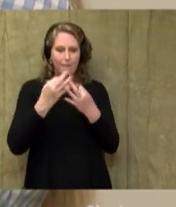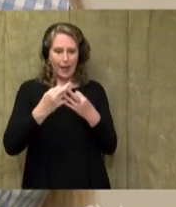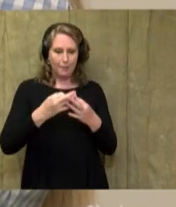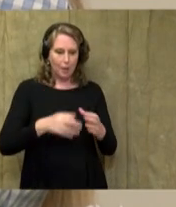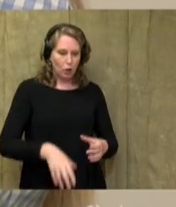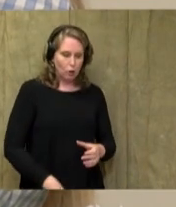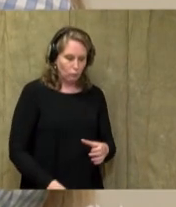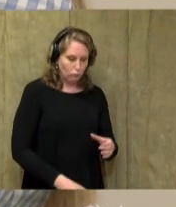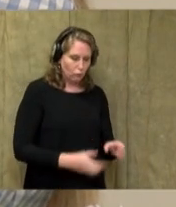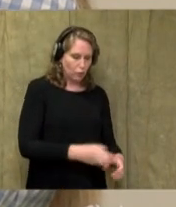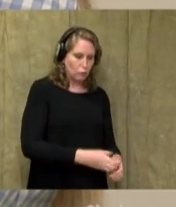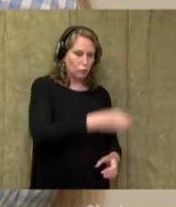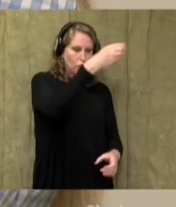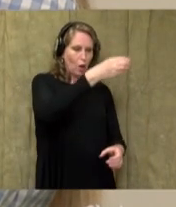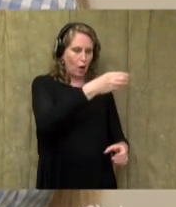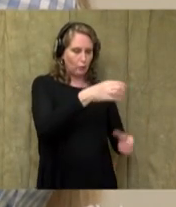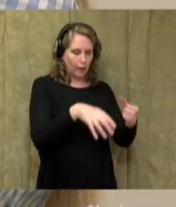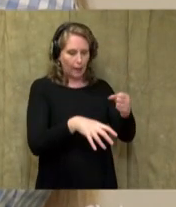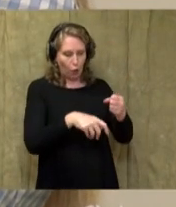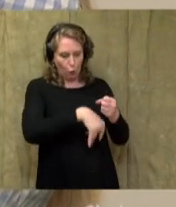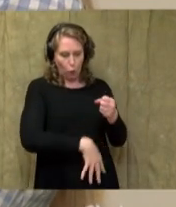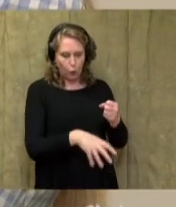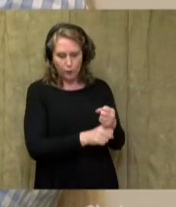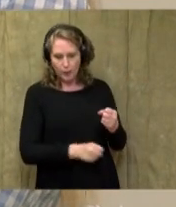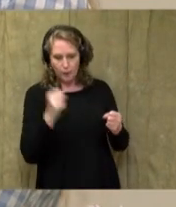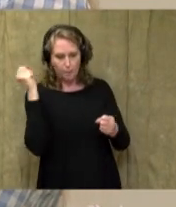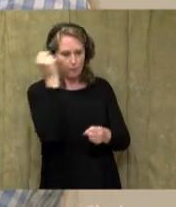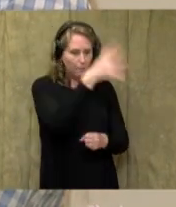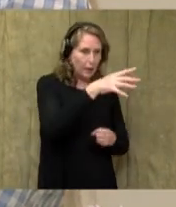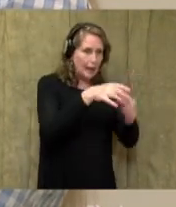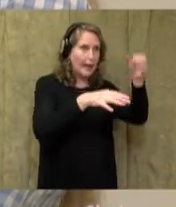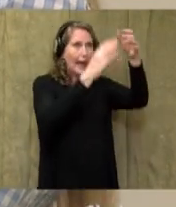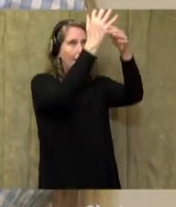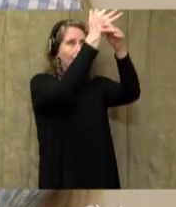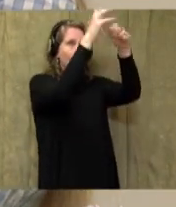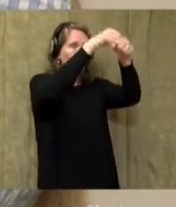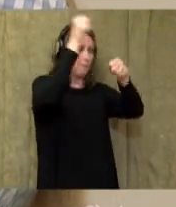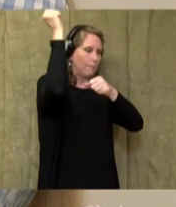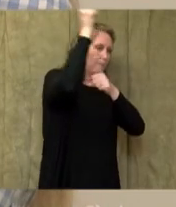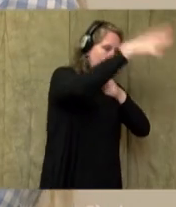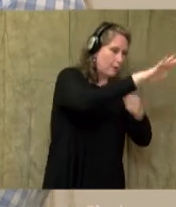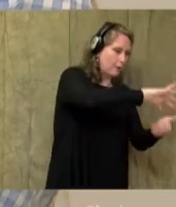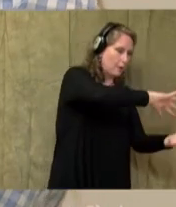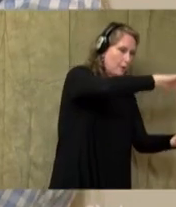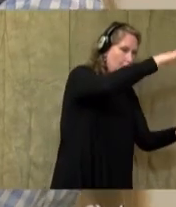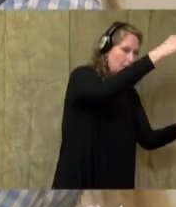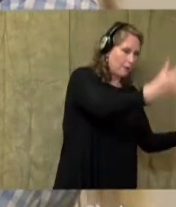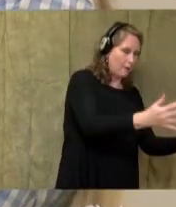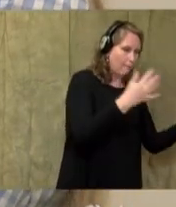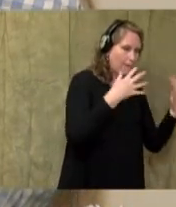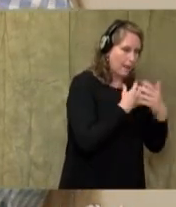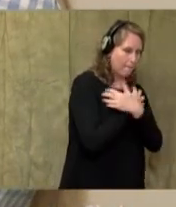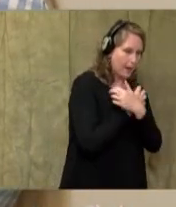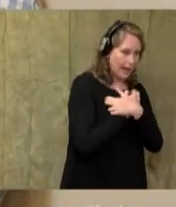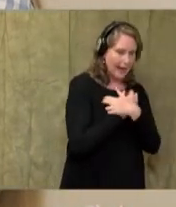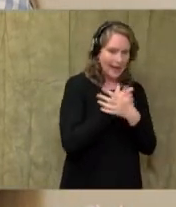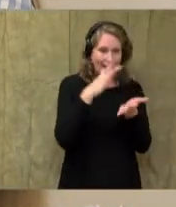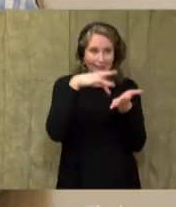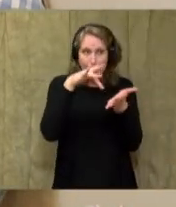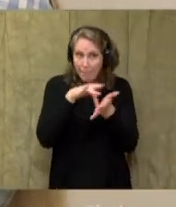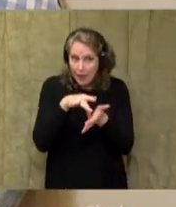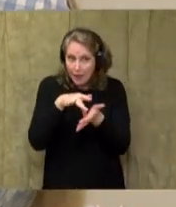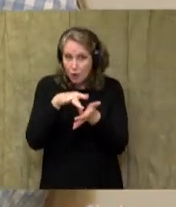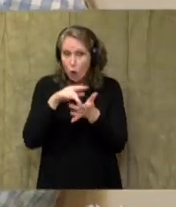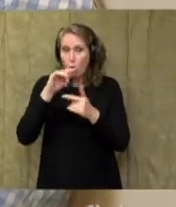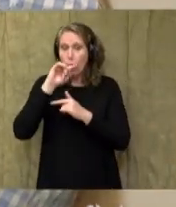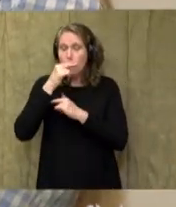Hare tugged off the roots at the bottom and the tassels at the top and put them in a pile for Bear. Then he